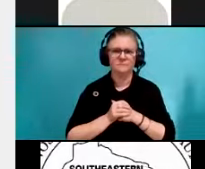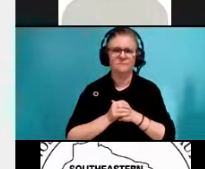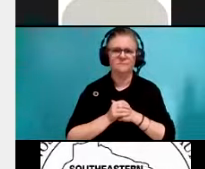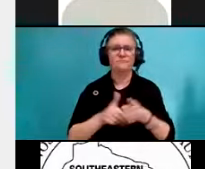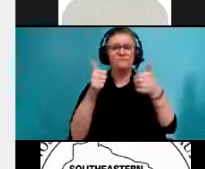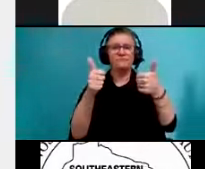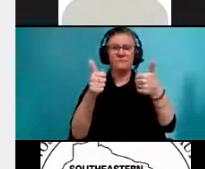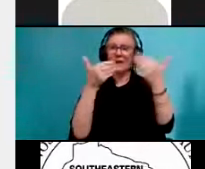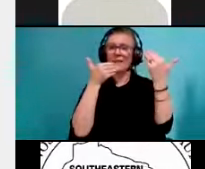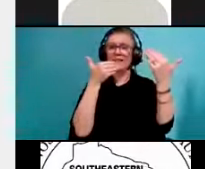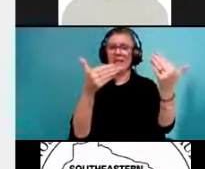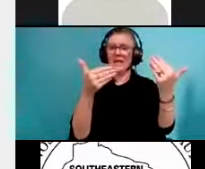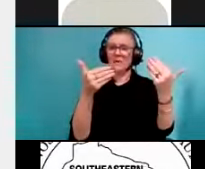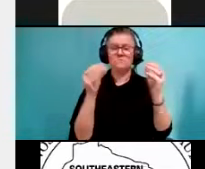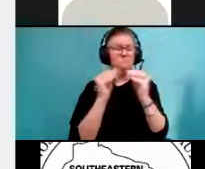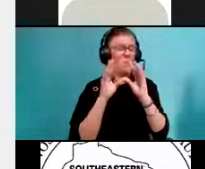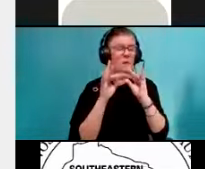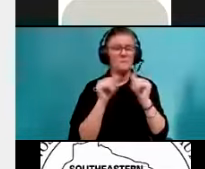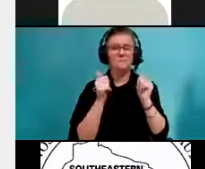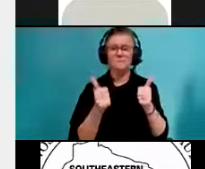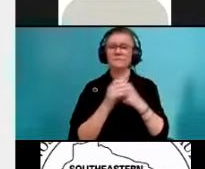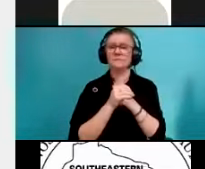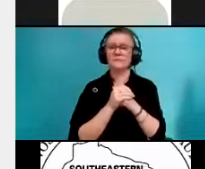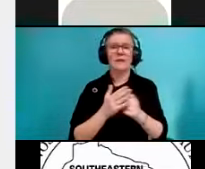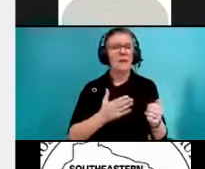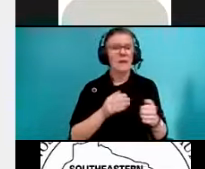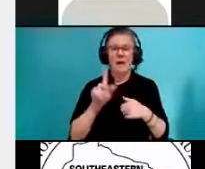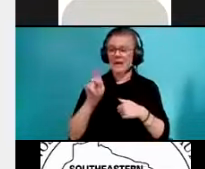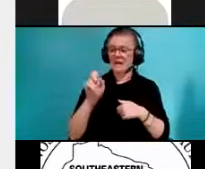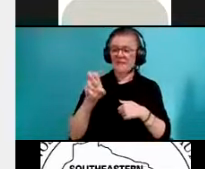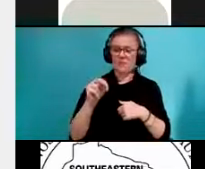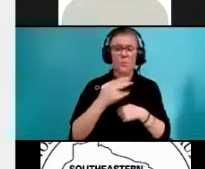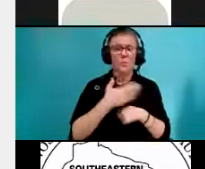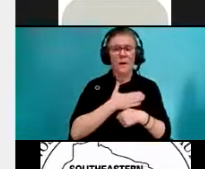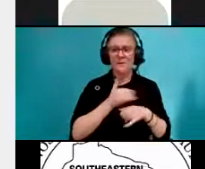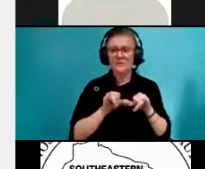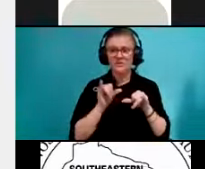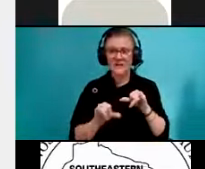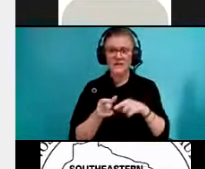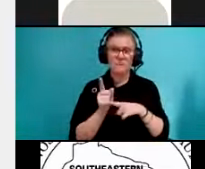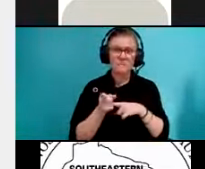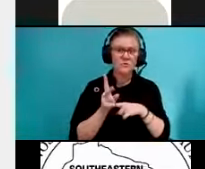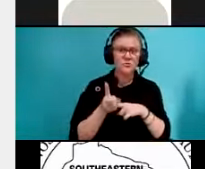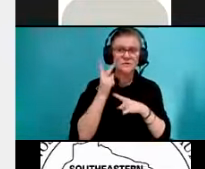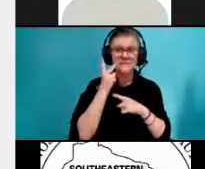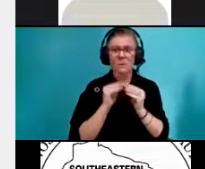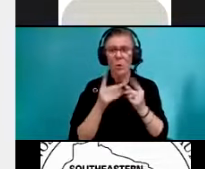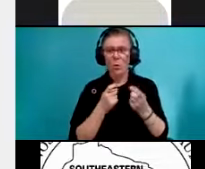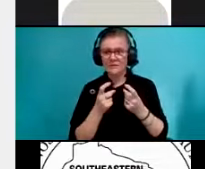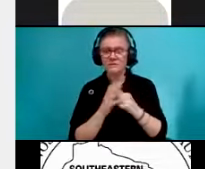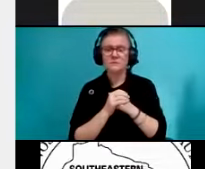Few All more right, so comments. getting more comments. Yeah, we're happy to hang out here for a little bit, see if any other questions come